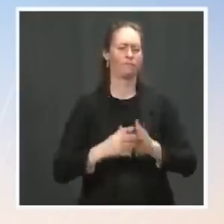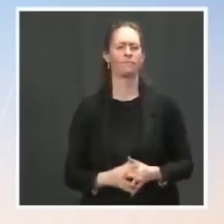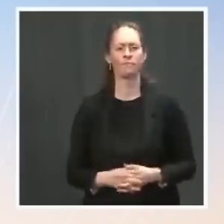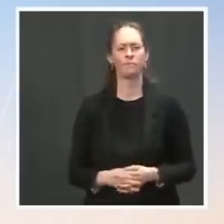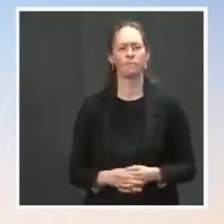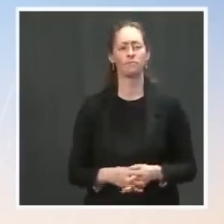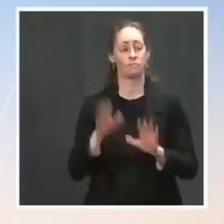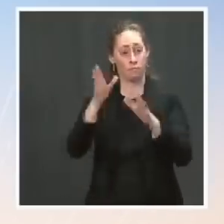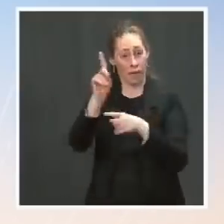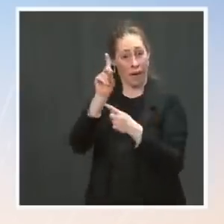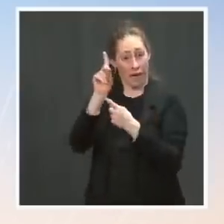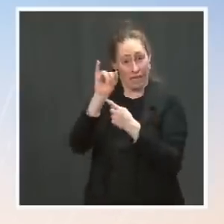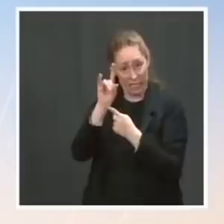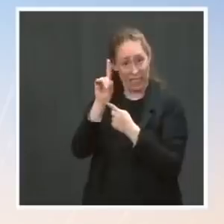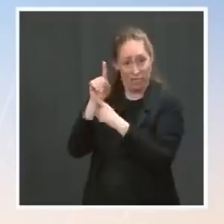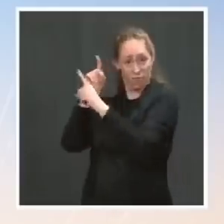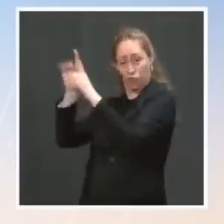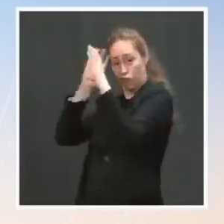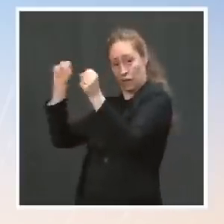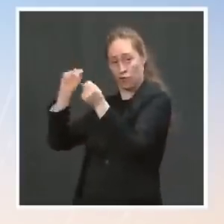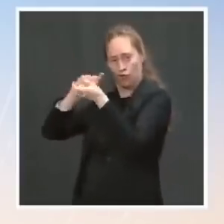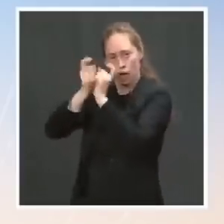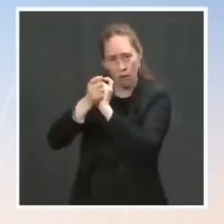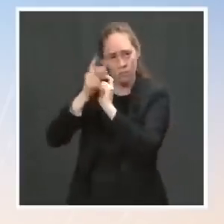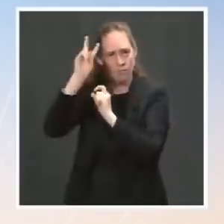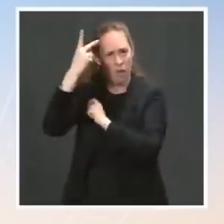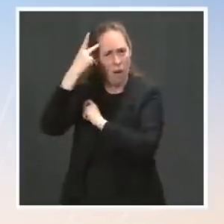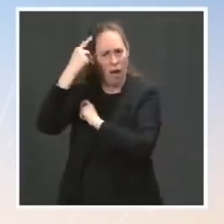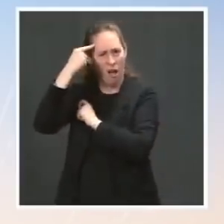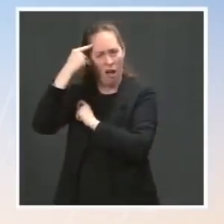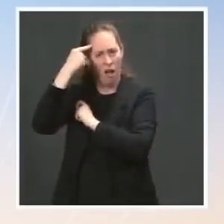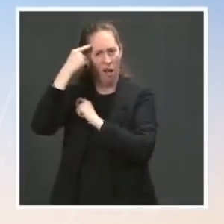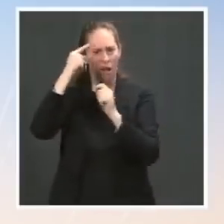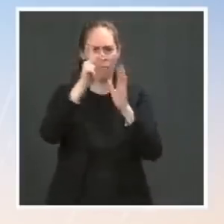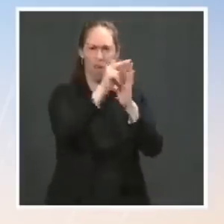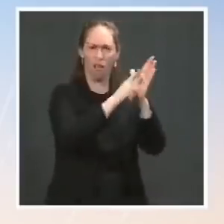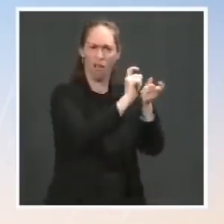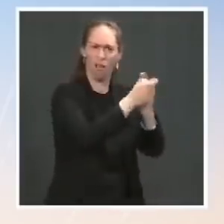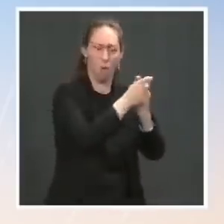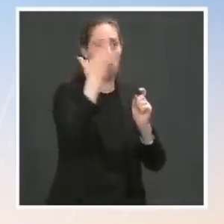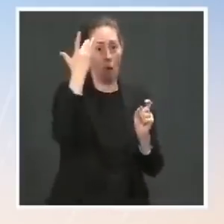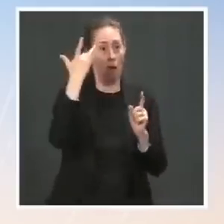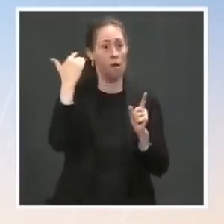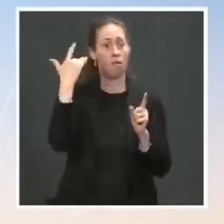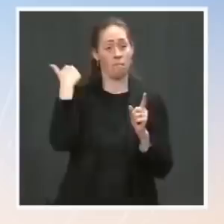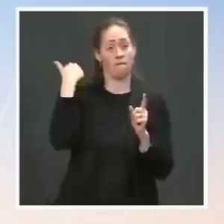on the 6,500 and if on Friday you intended it to be 15,000 and then